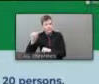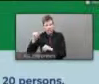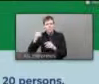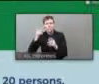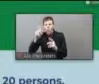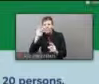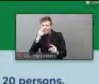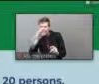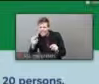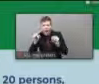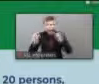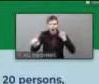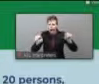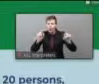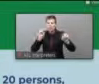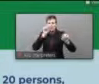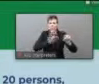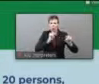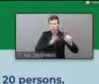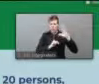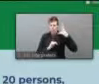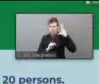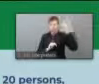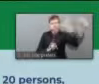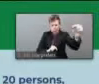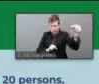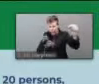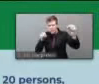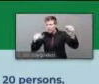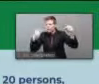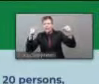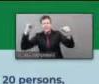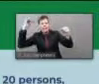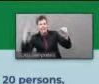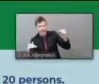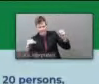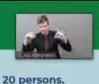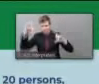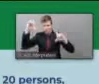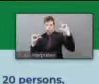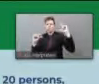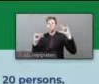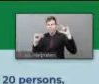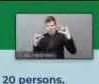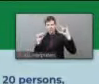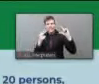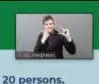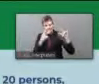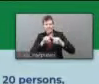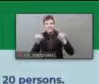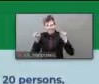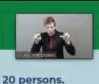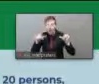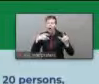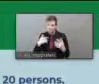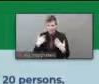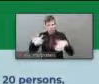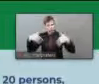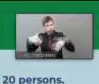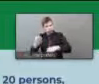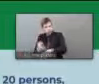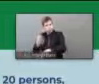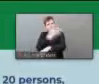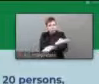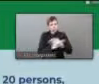or you're at the 25%, but we're introducing again to green large entertainment venues, bars and